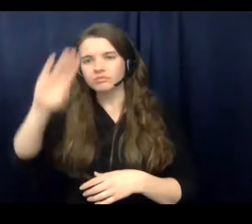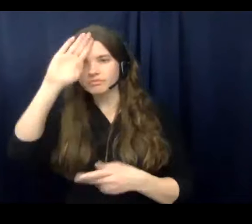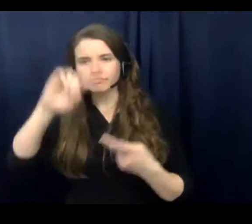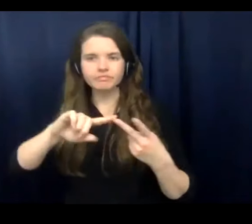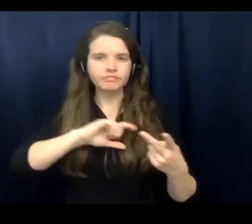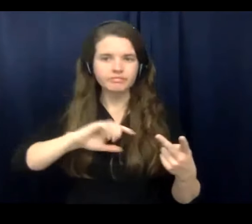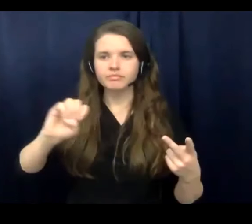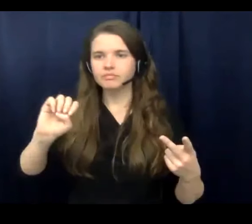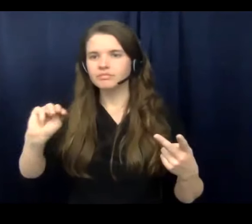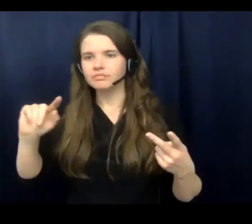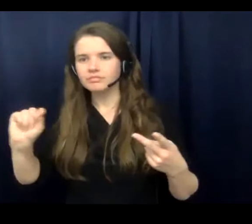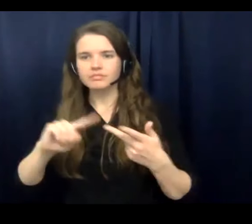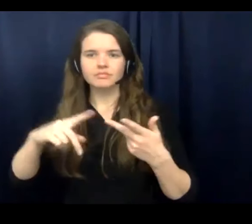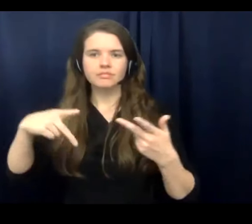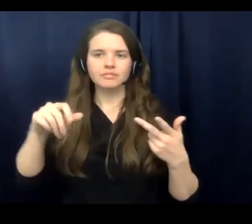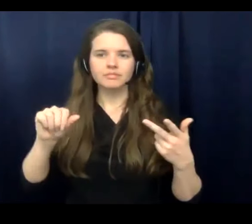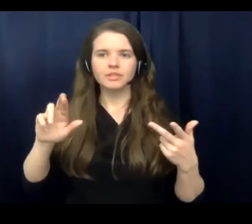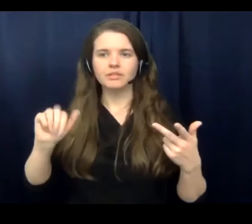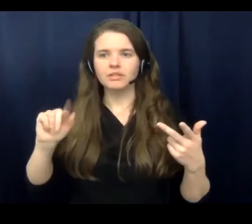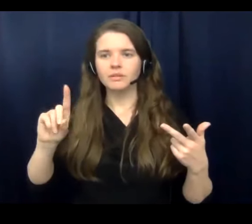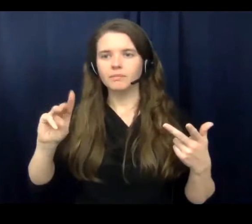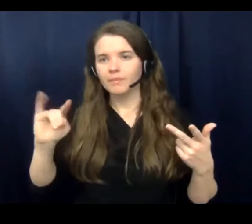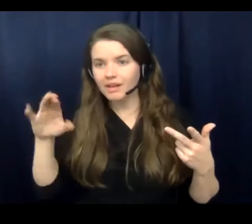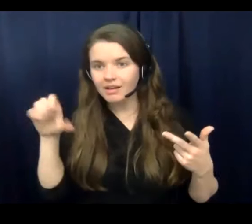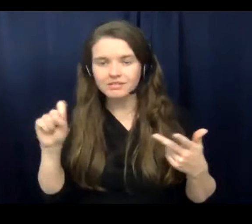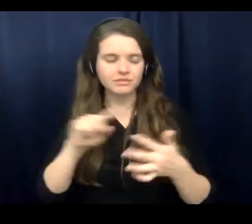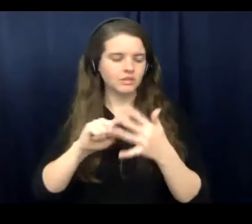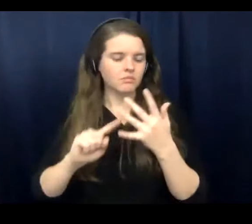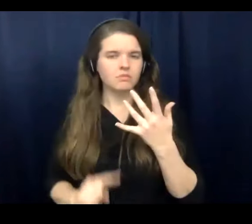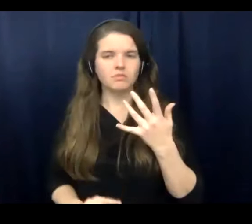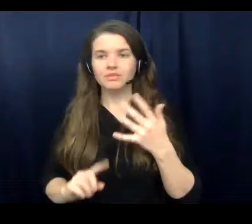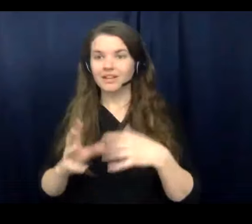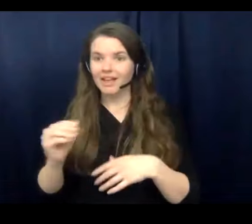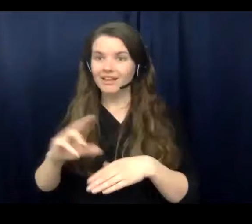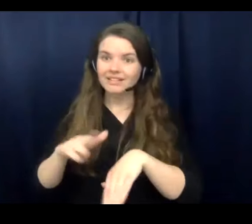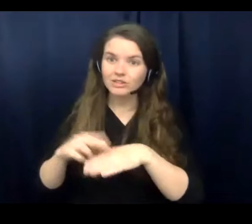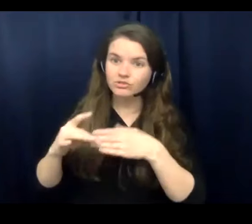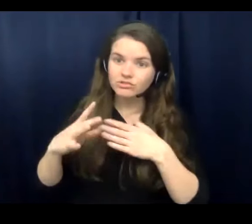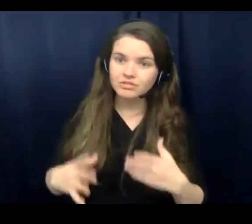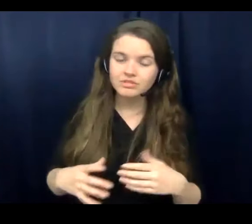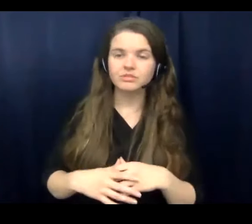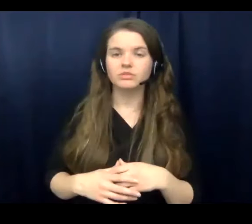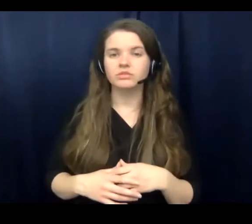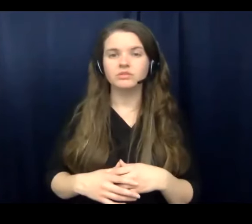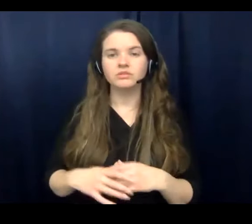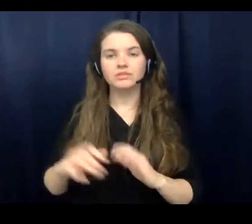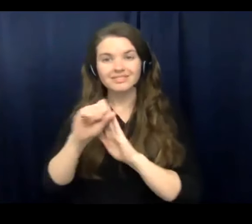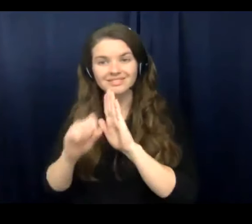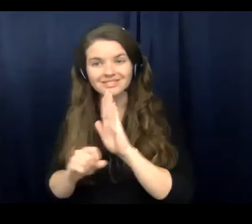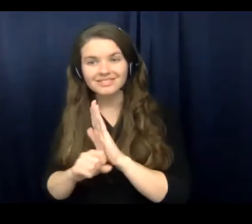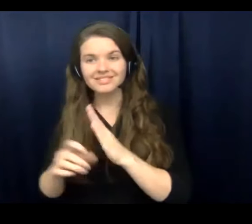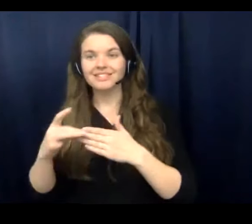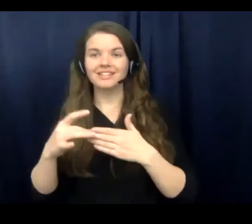EMT, paramedics, all those lifting them up, along with our national leaders, our state and